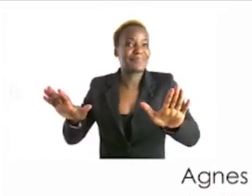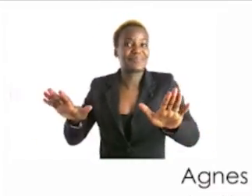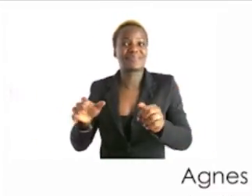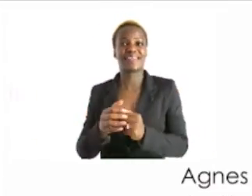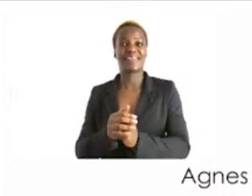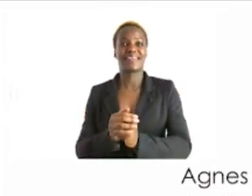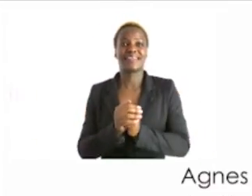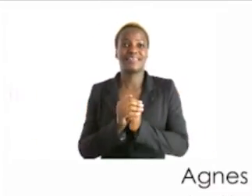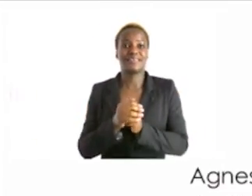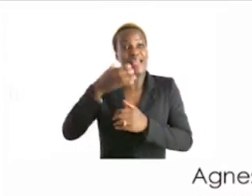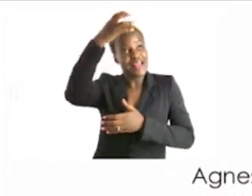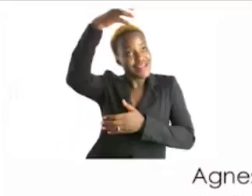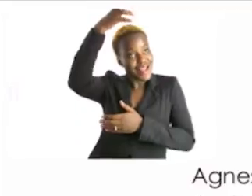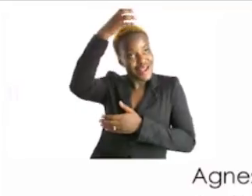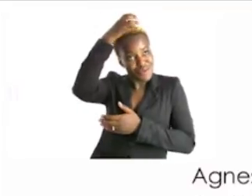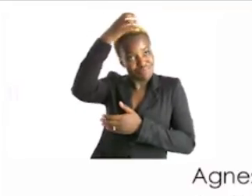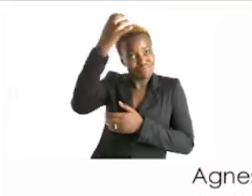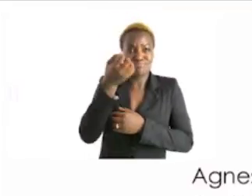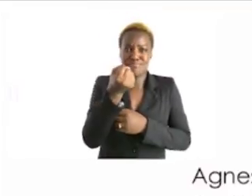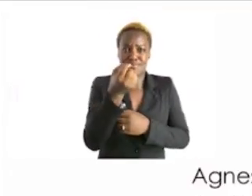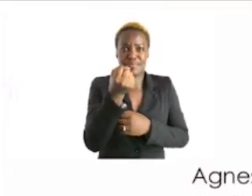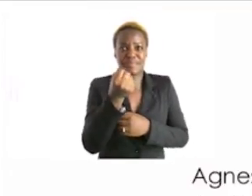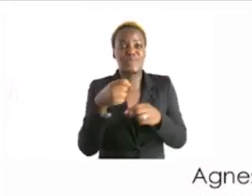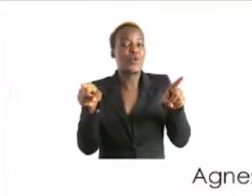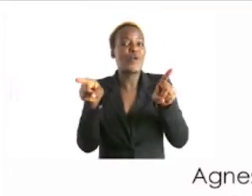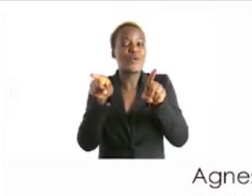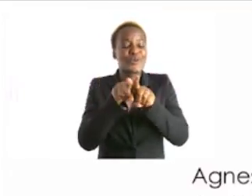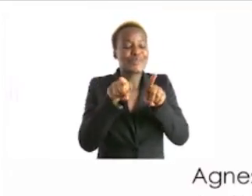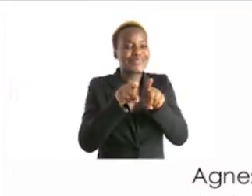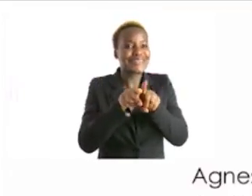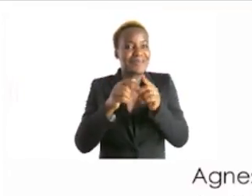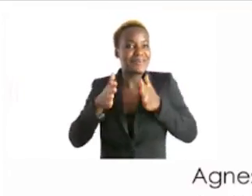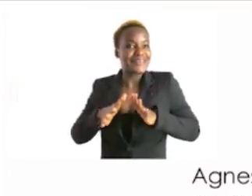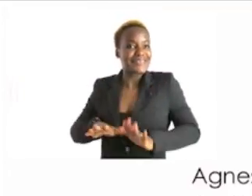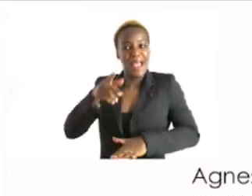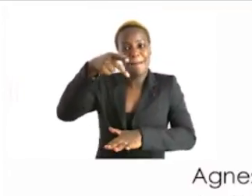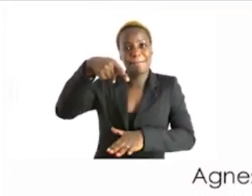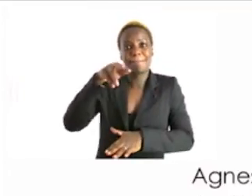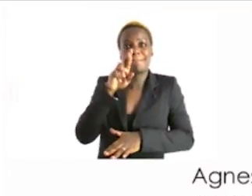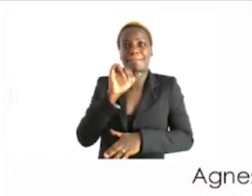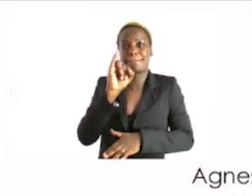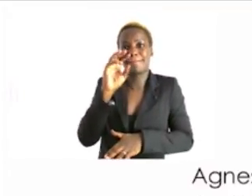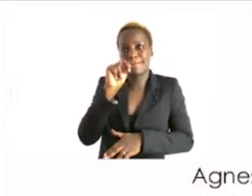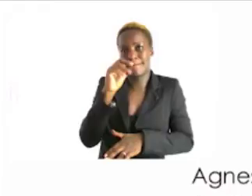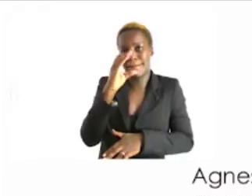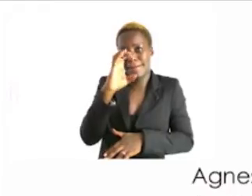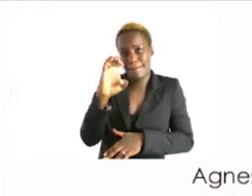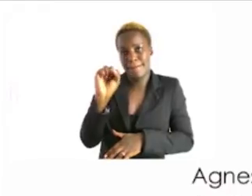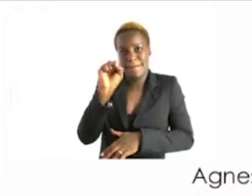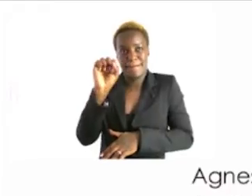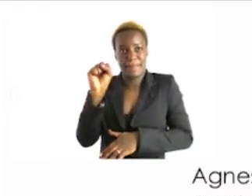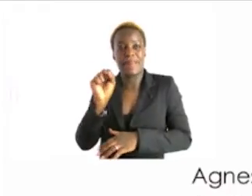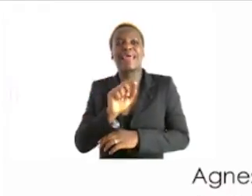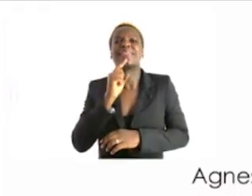dress and a crown so they looked like a princess princess and they had to say what